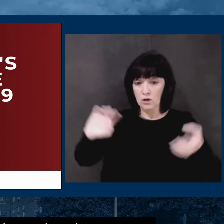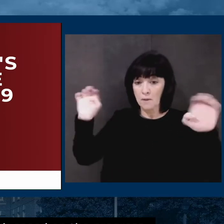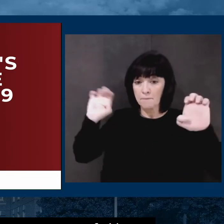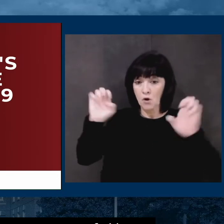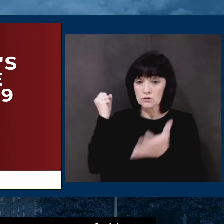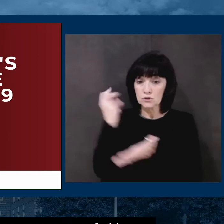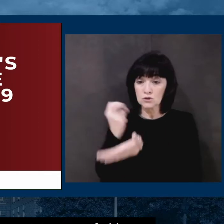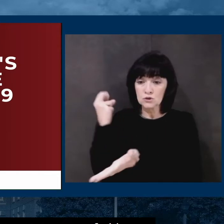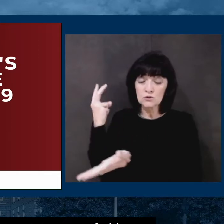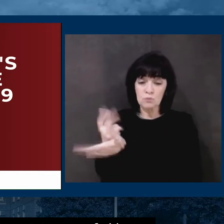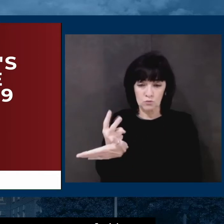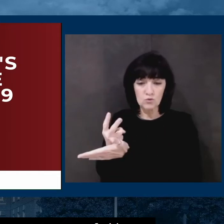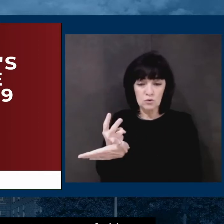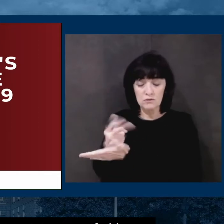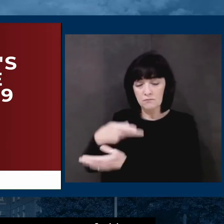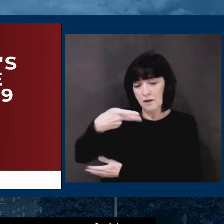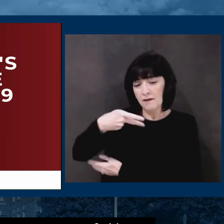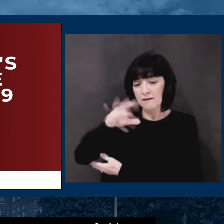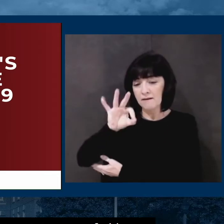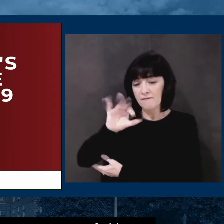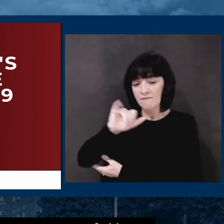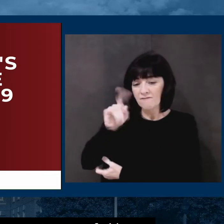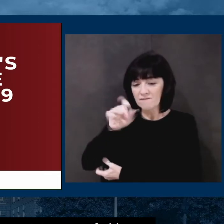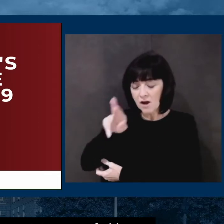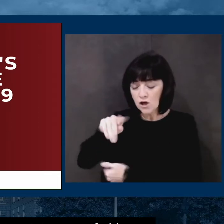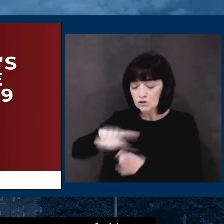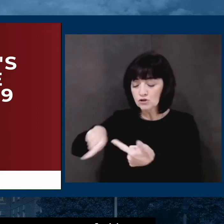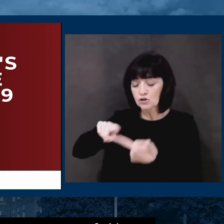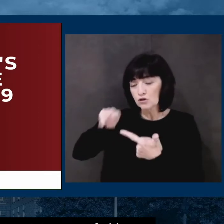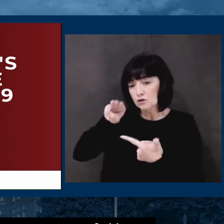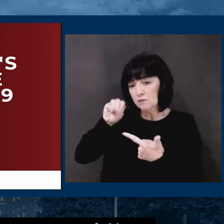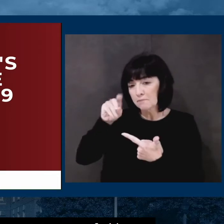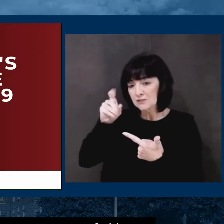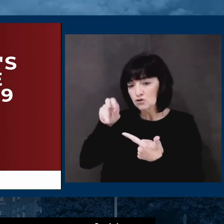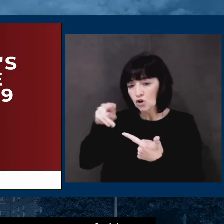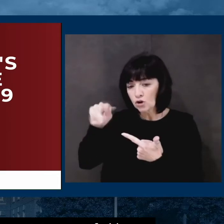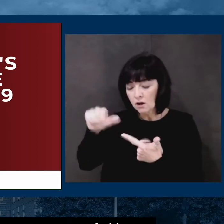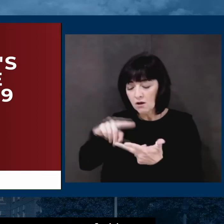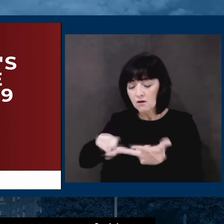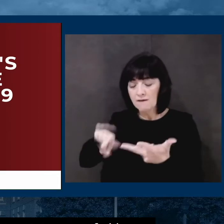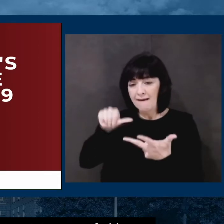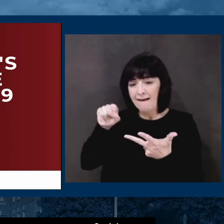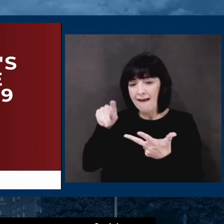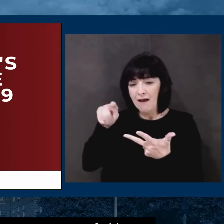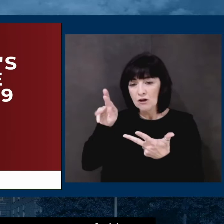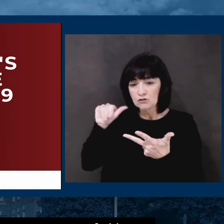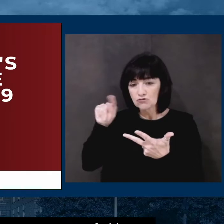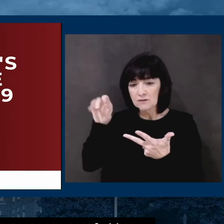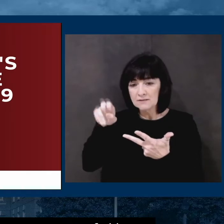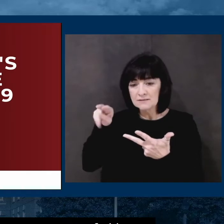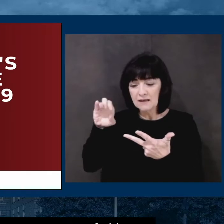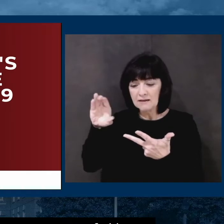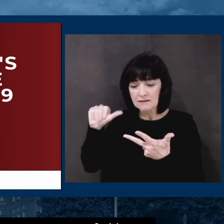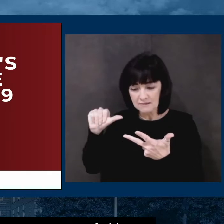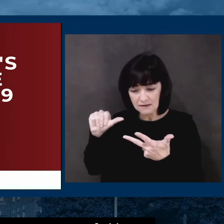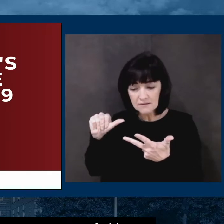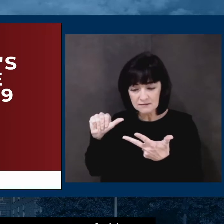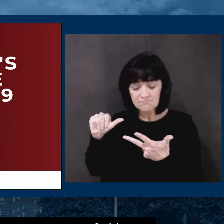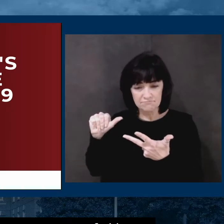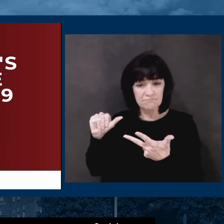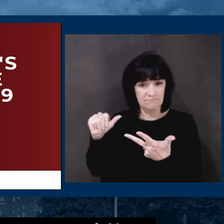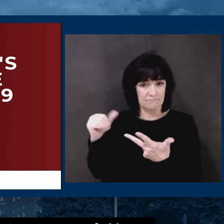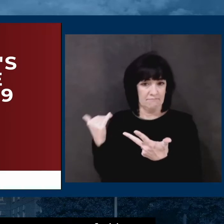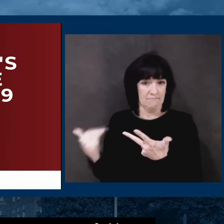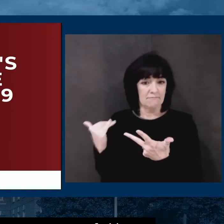by Pfizer and Moderna, and AstraZeneca is closely on their heels.